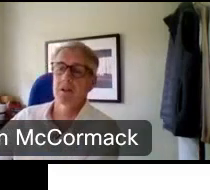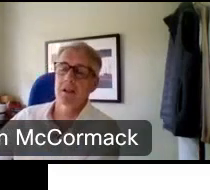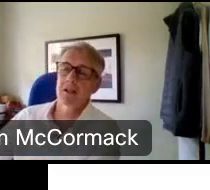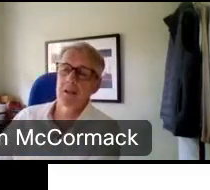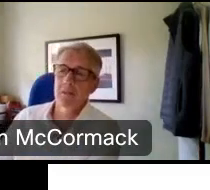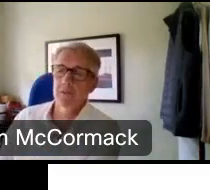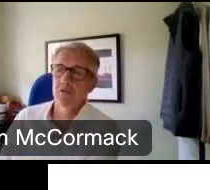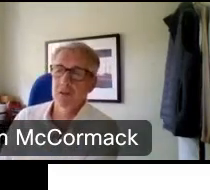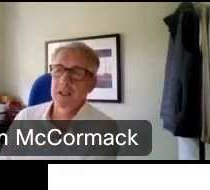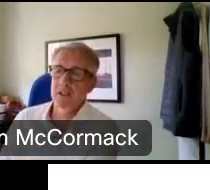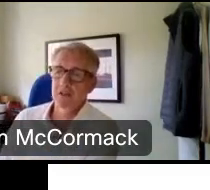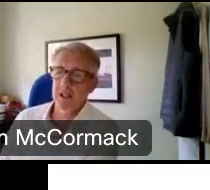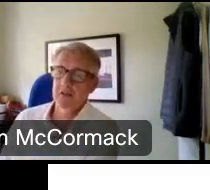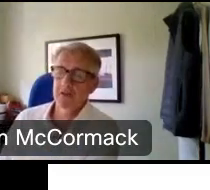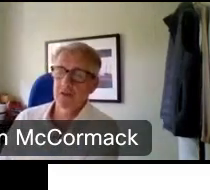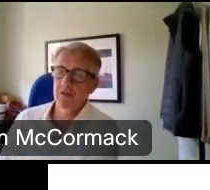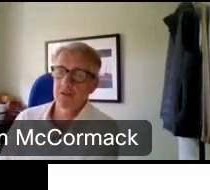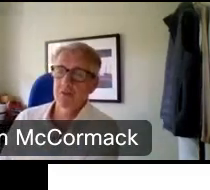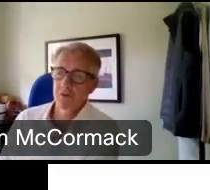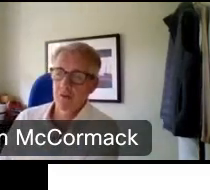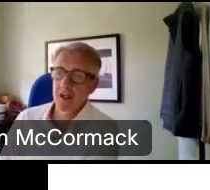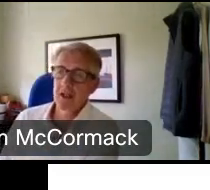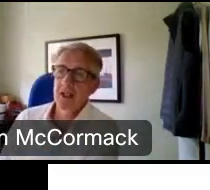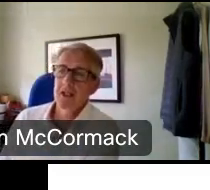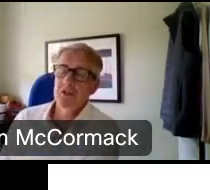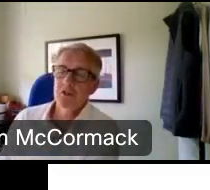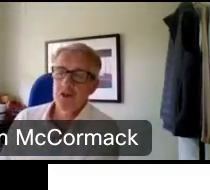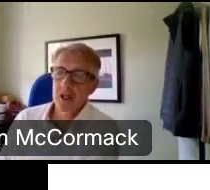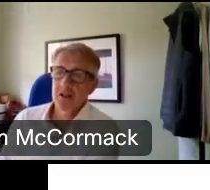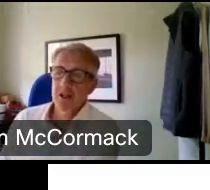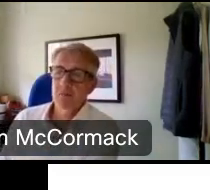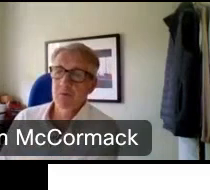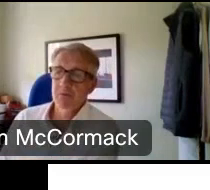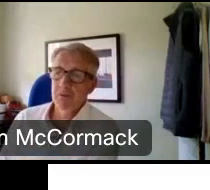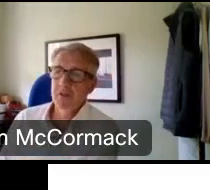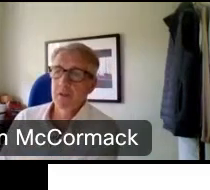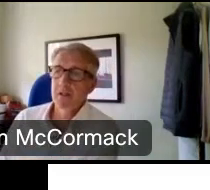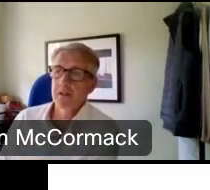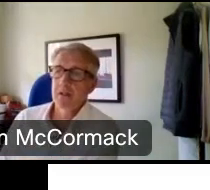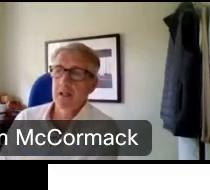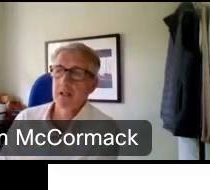they wanted that, and it was agreed that the text as agreed was fine. So Seanad then was